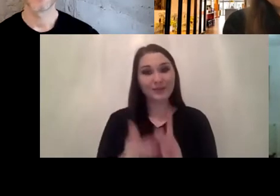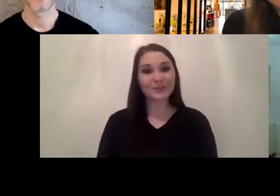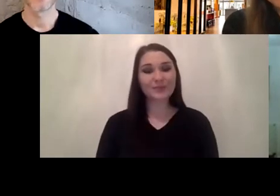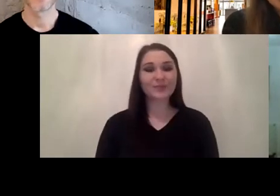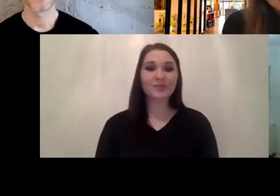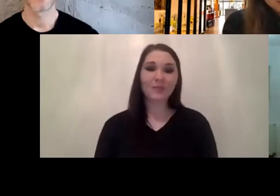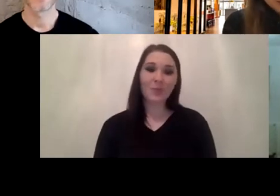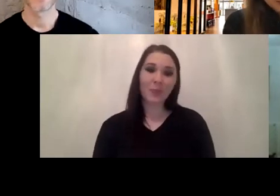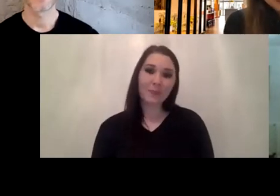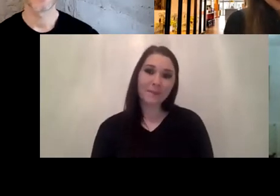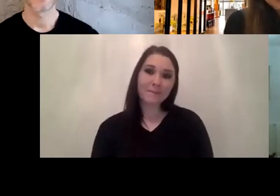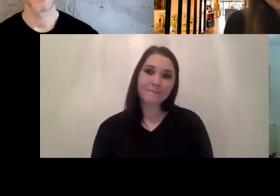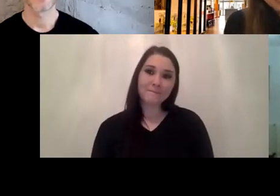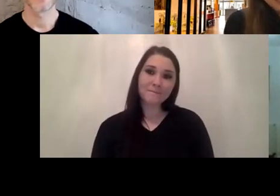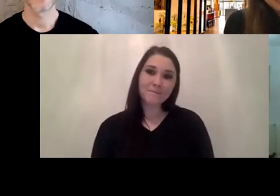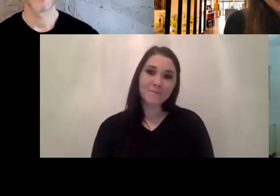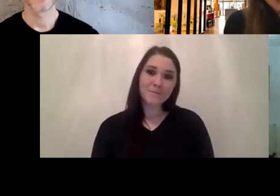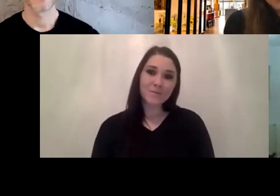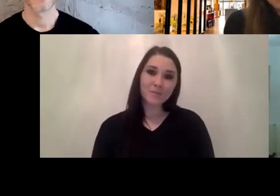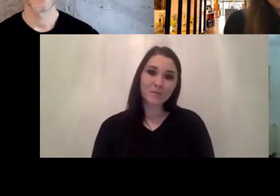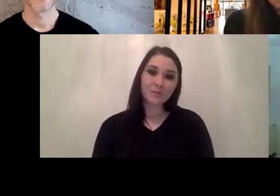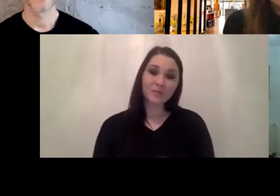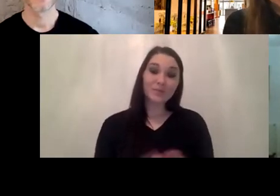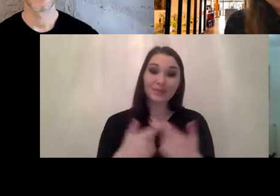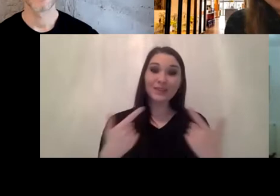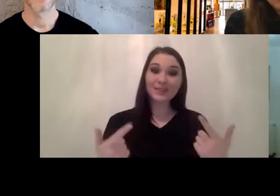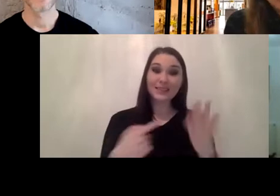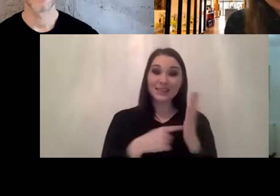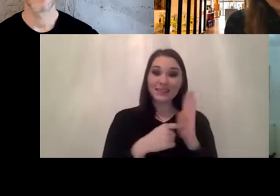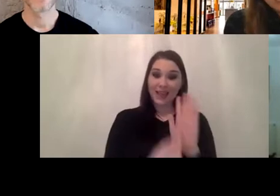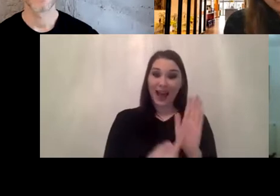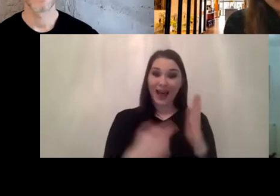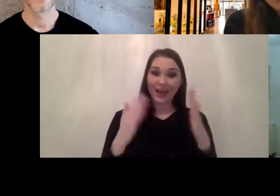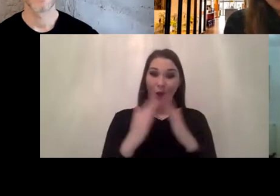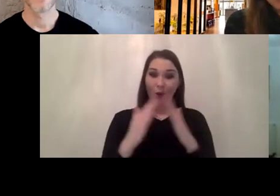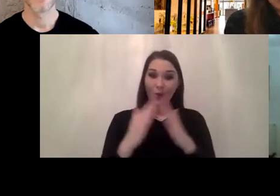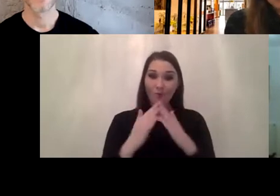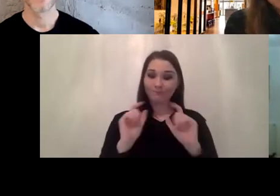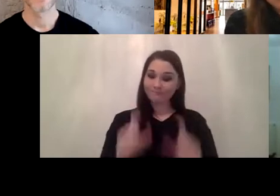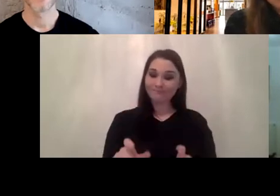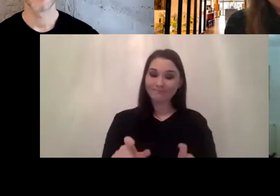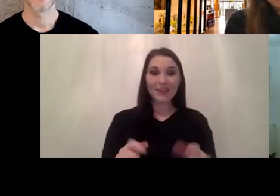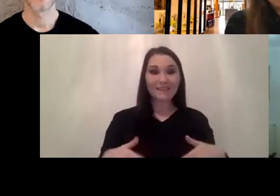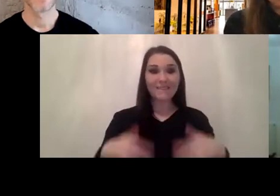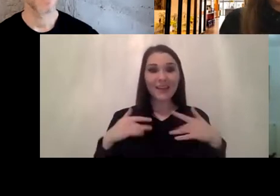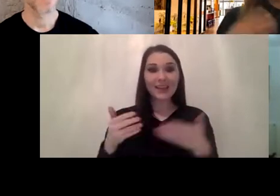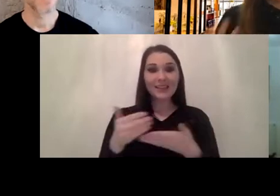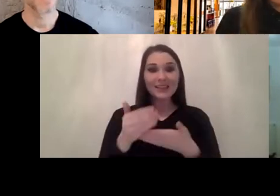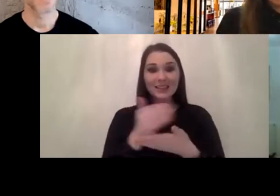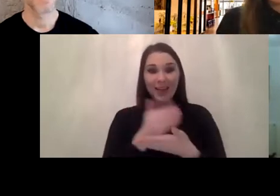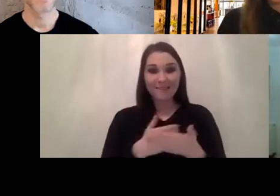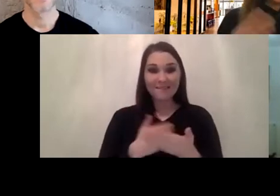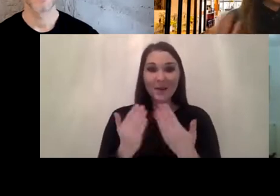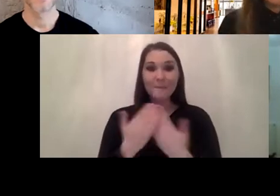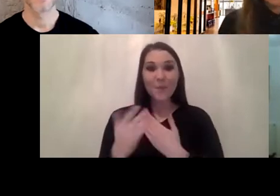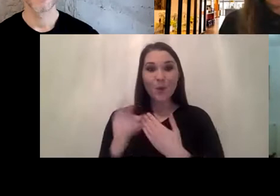it's a sign of a lot of people kind of stuck at home, and home is where I feel safe, and the home started becoming more smart home,